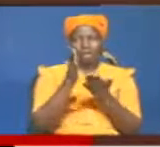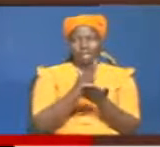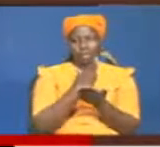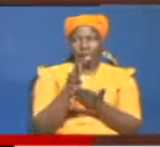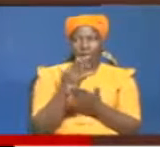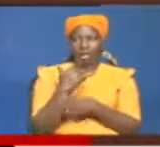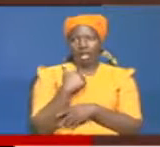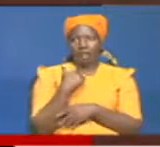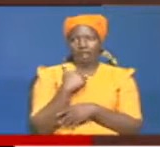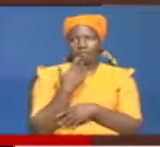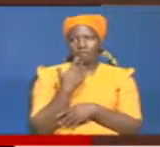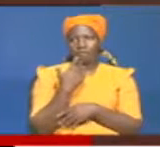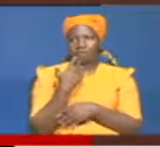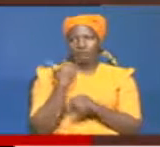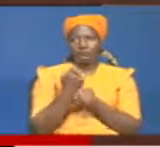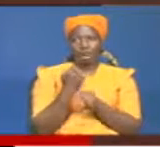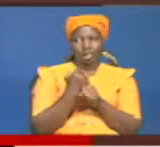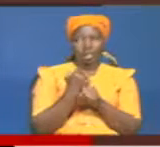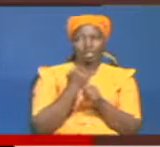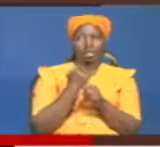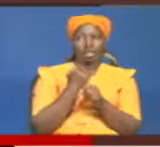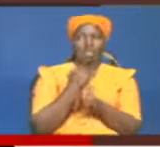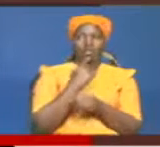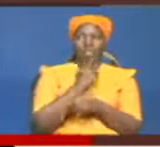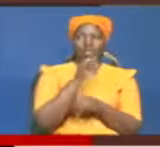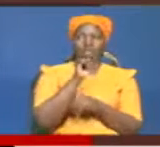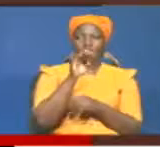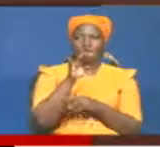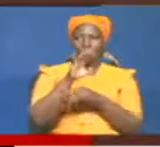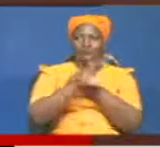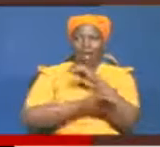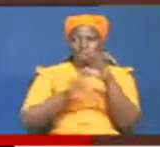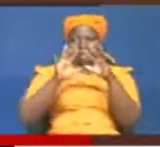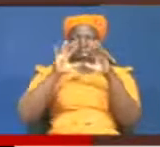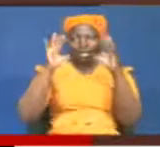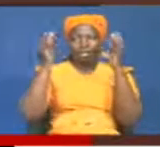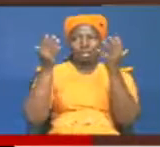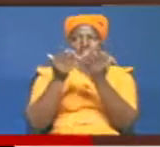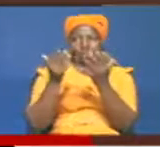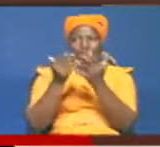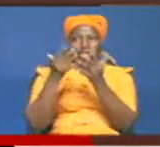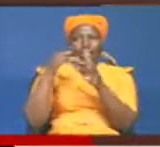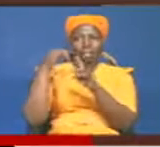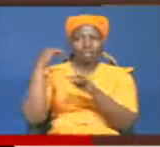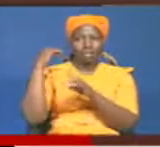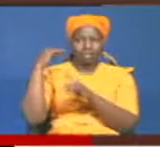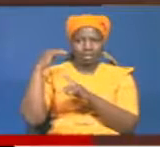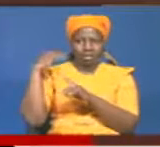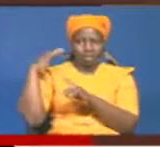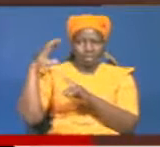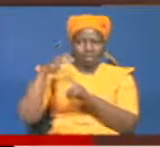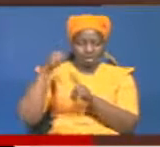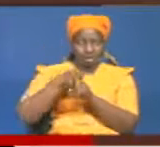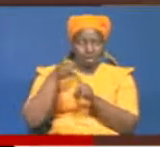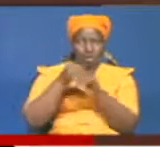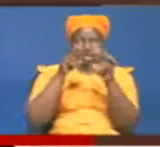We have affiliates in over 154 countries globally. Now, we mainly champion the issues of access of quality public services, trade